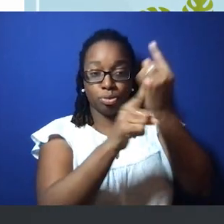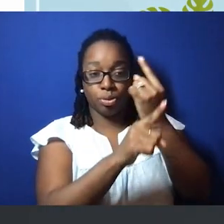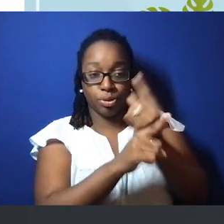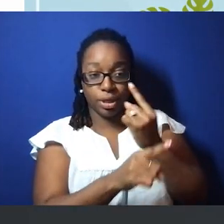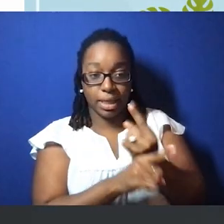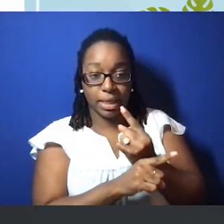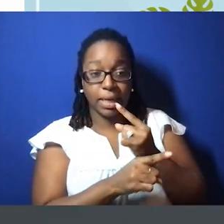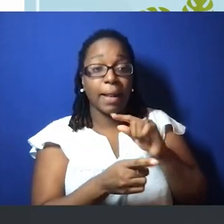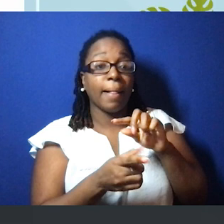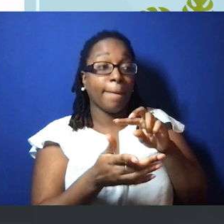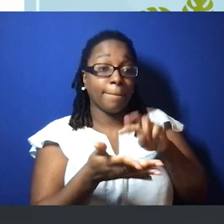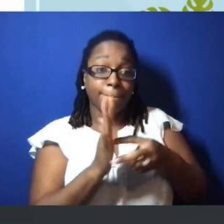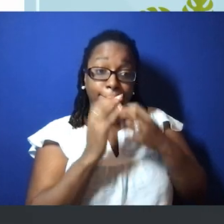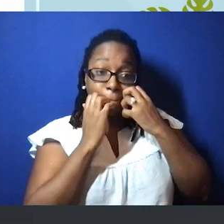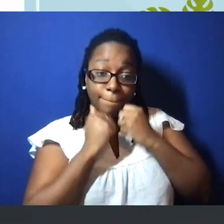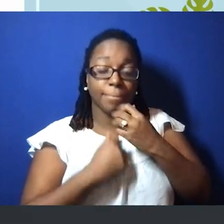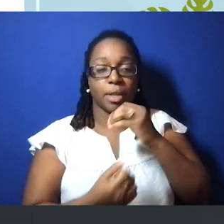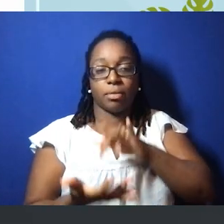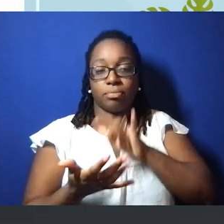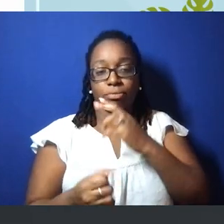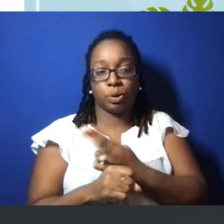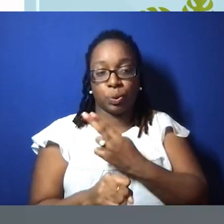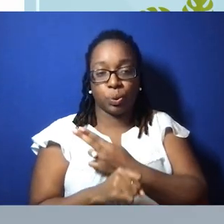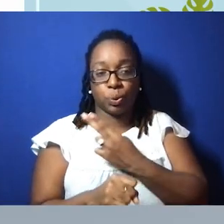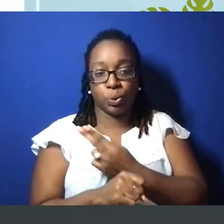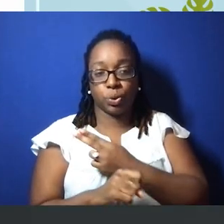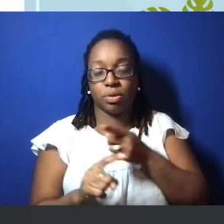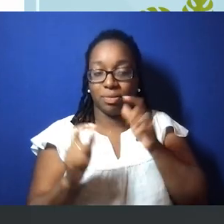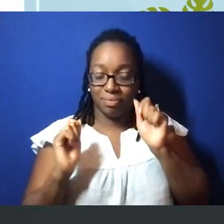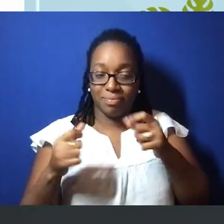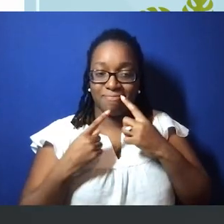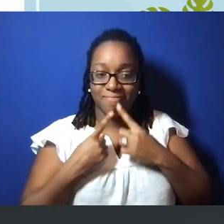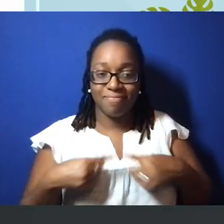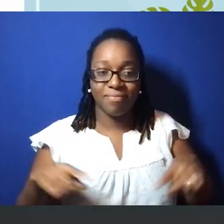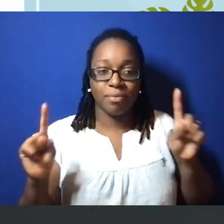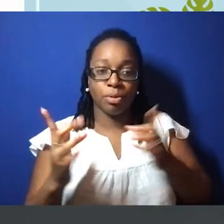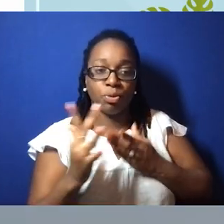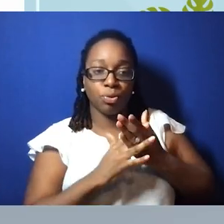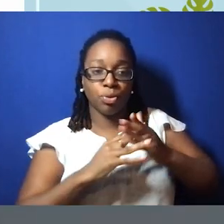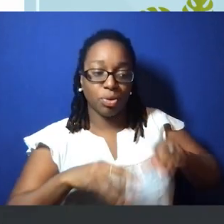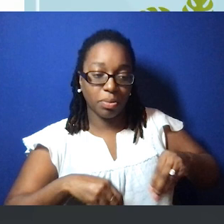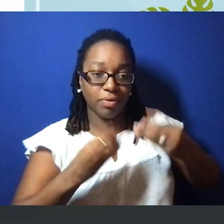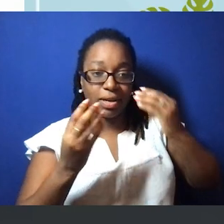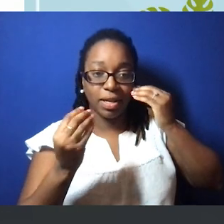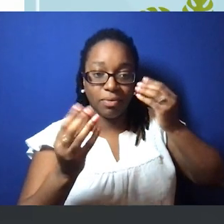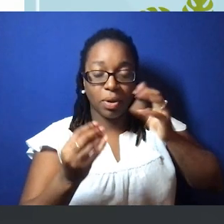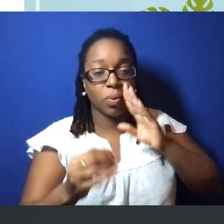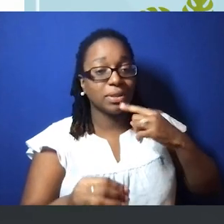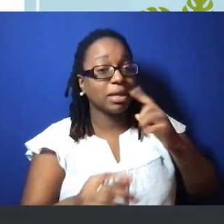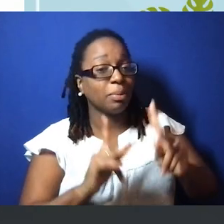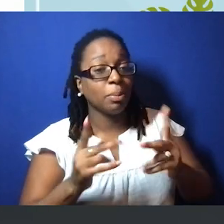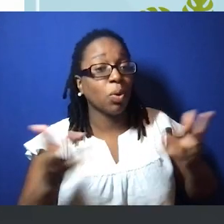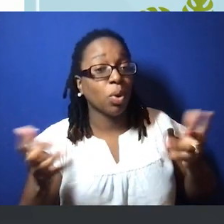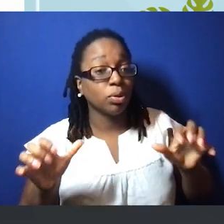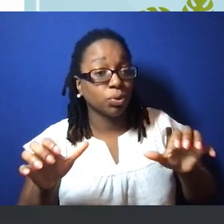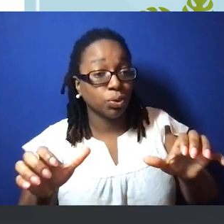culturally appropriate, meaningful, and useful. This can be accomplished through giving information that